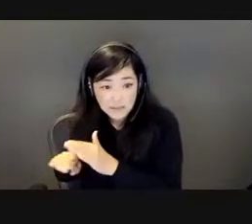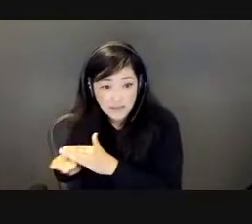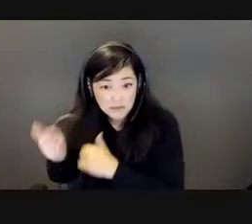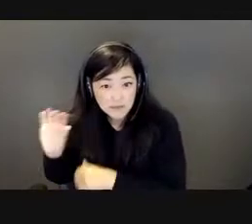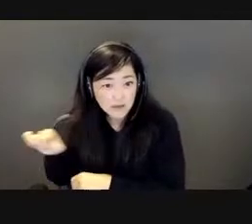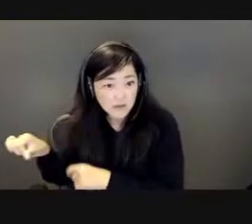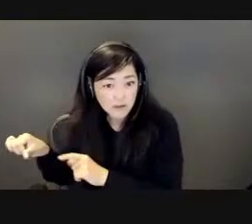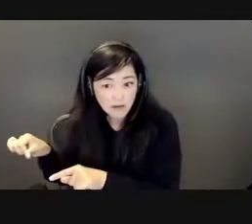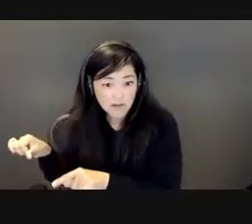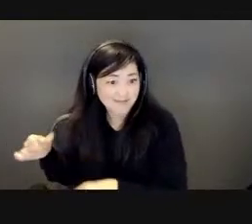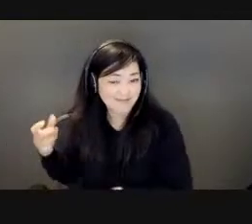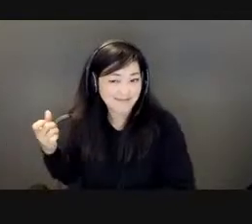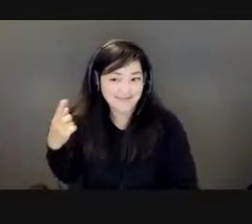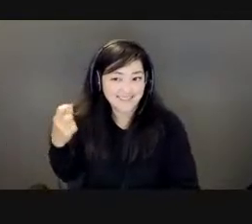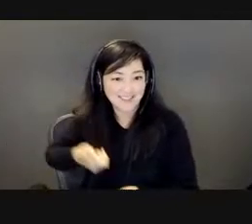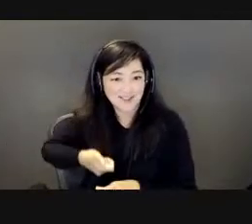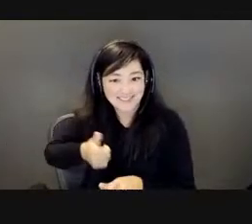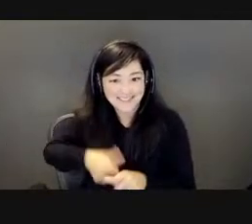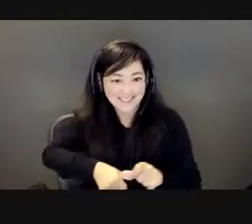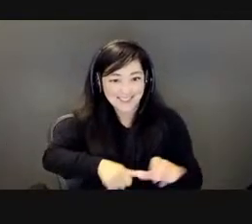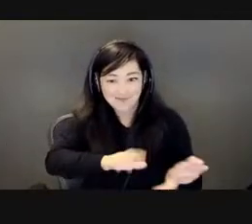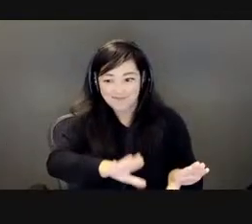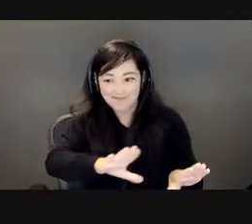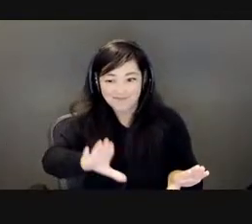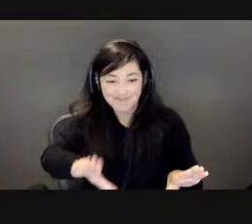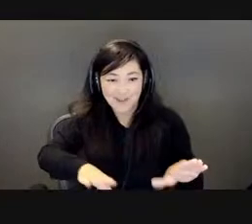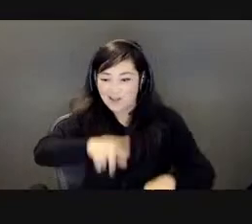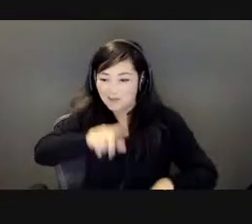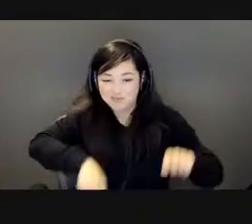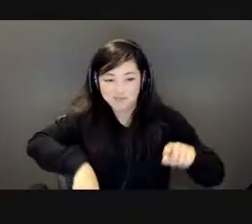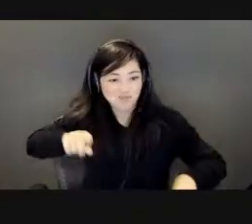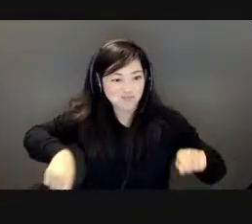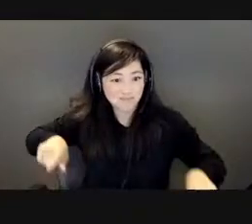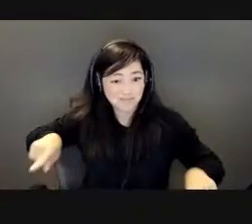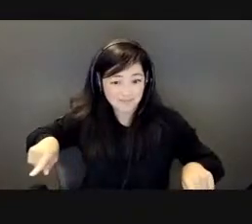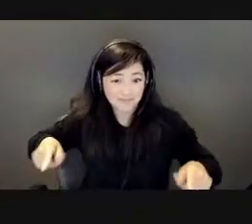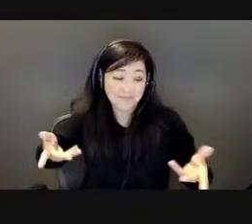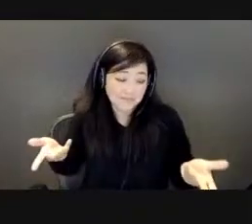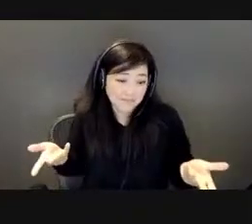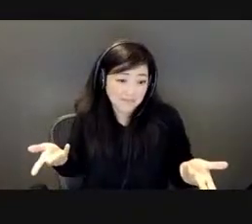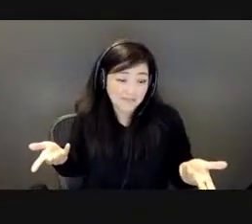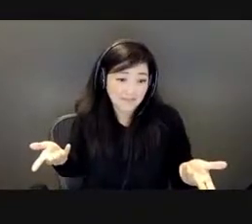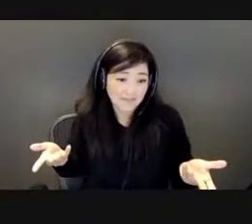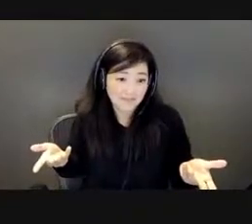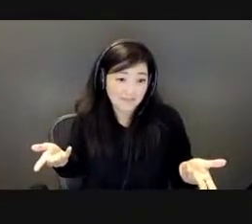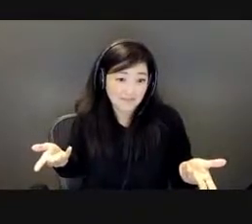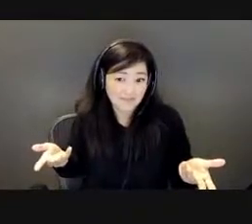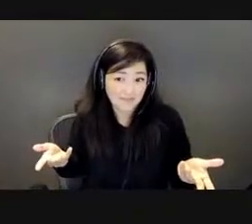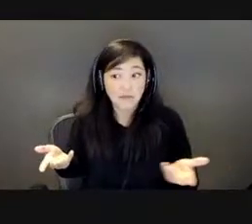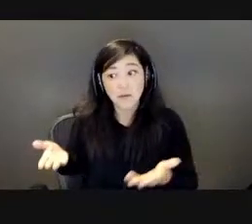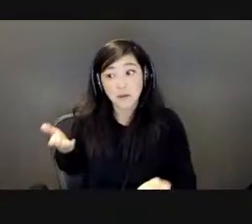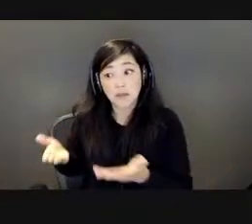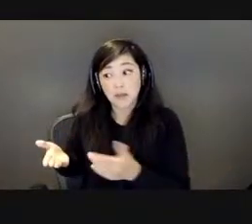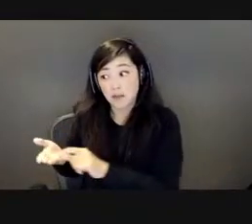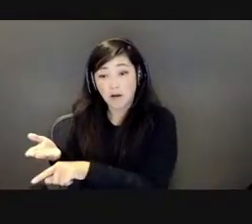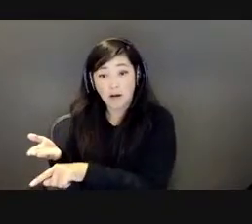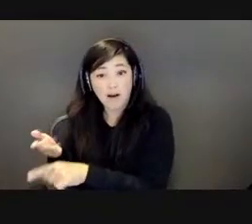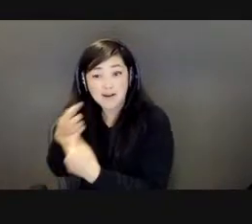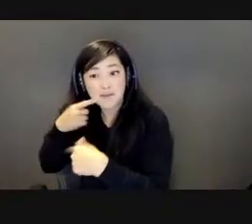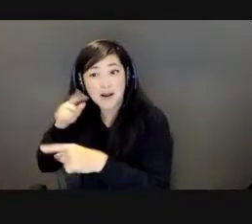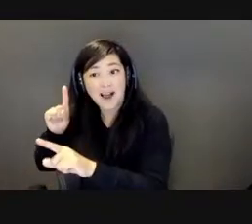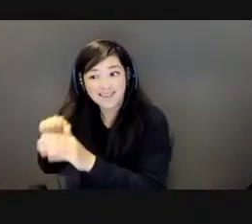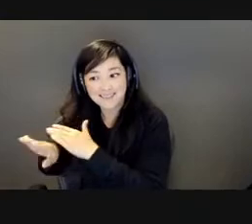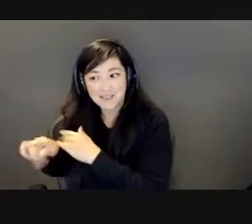in each different area. You know, just refer to that question again, that what one day might be accessible in one park is going to be